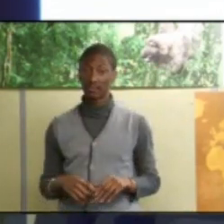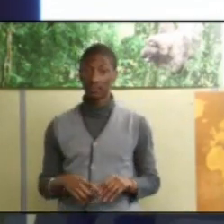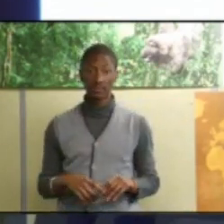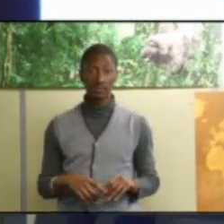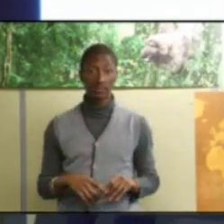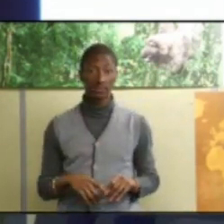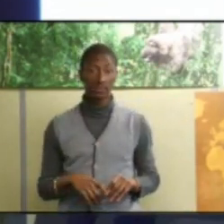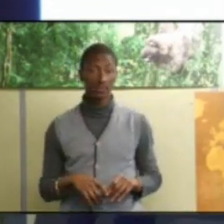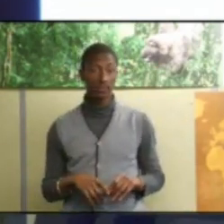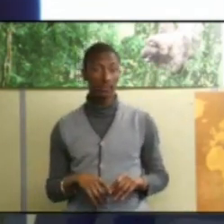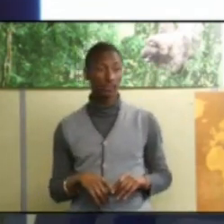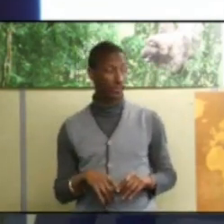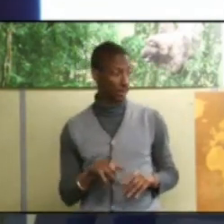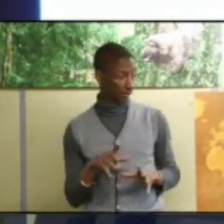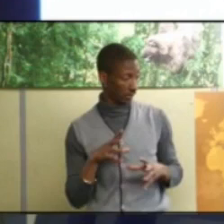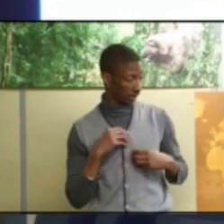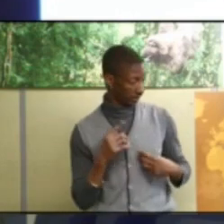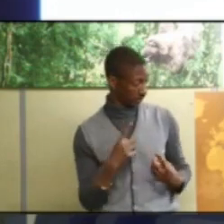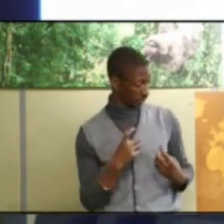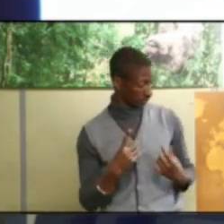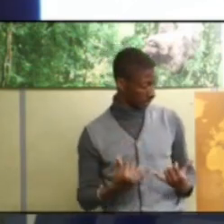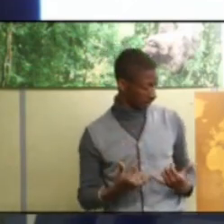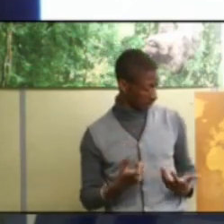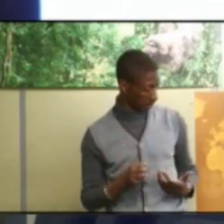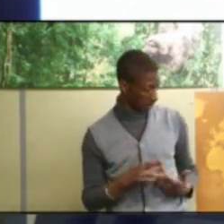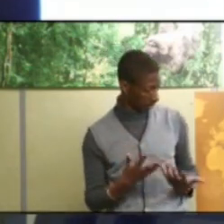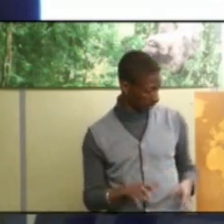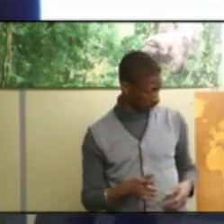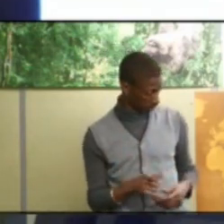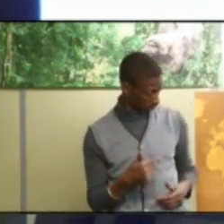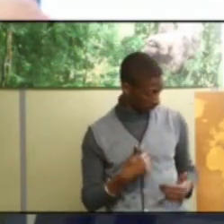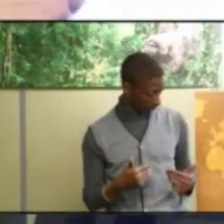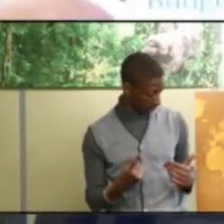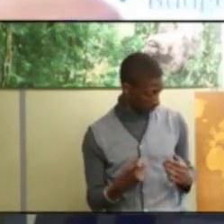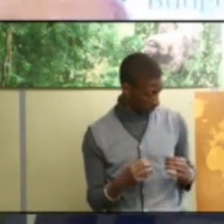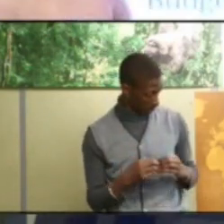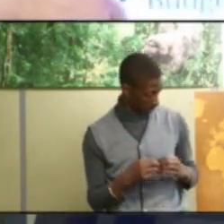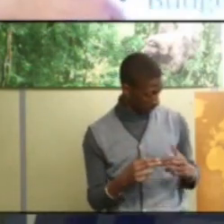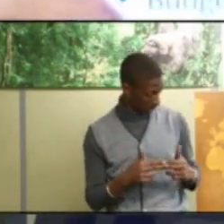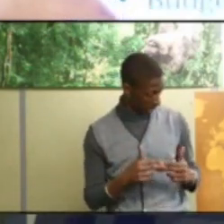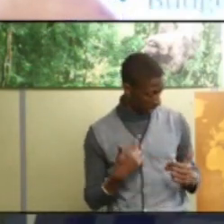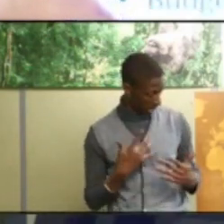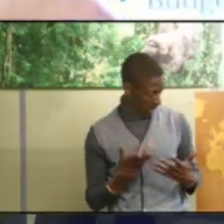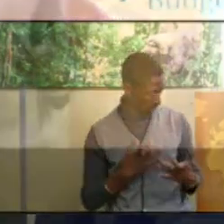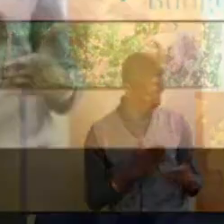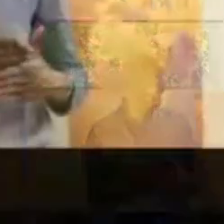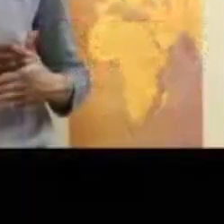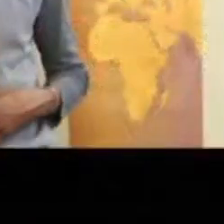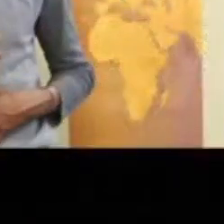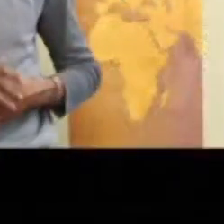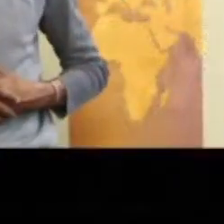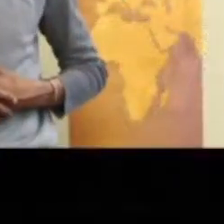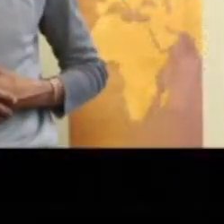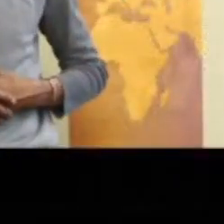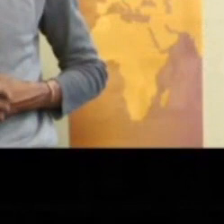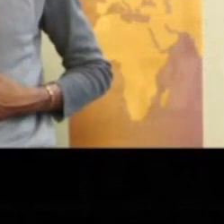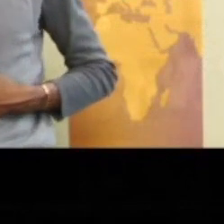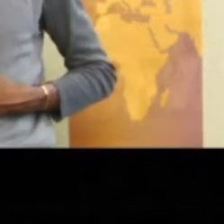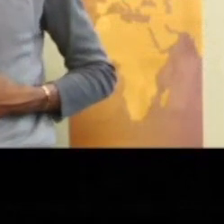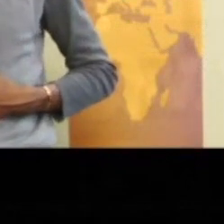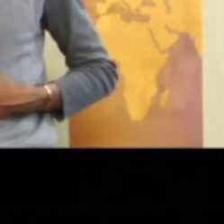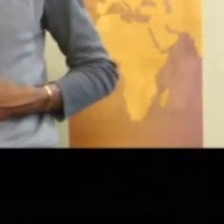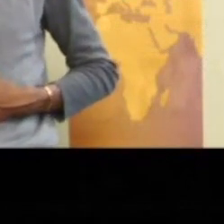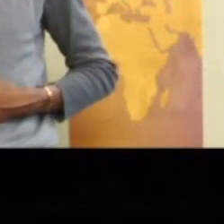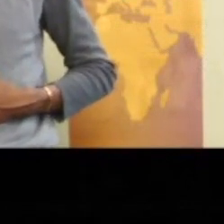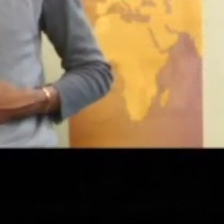Are you taking questions now, or are you done? Do you have another slide? I don't want to bust in. Okay.